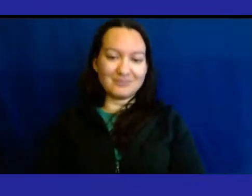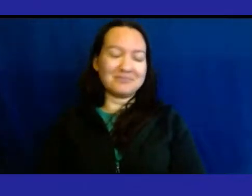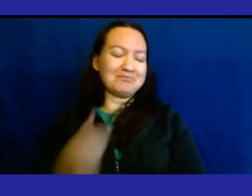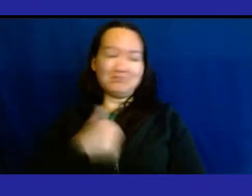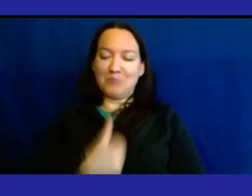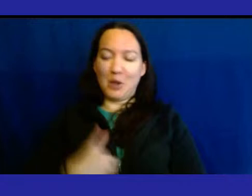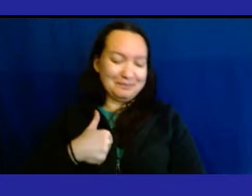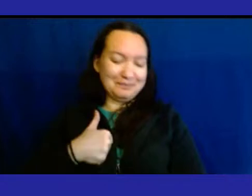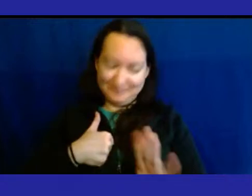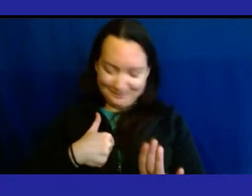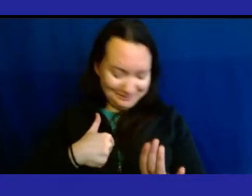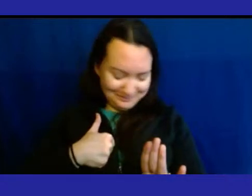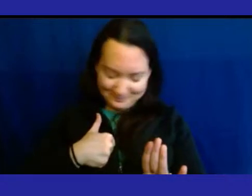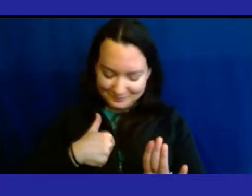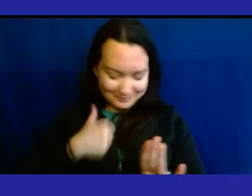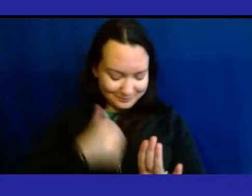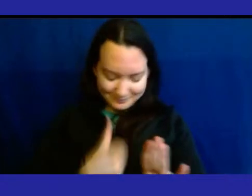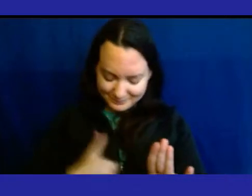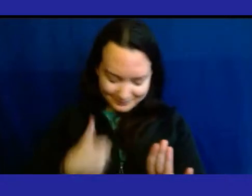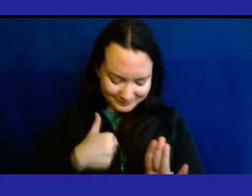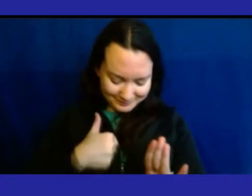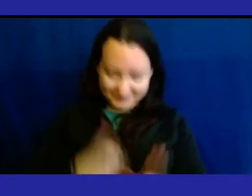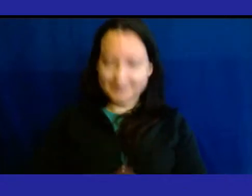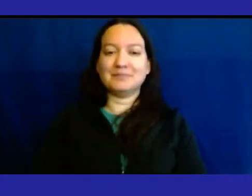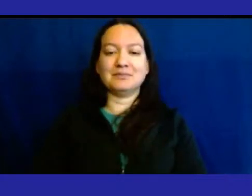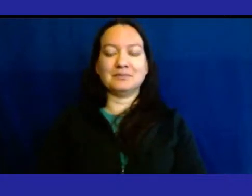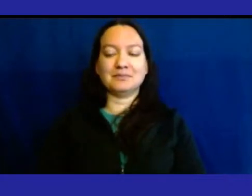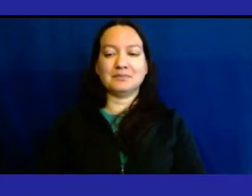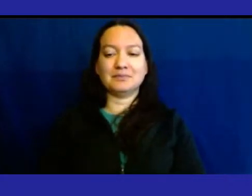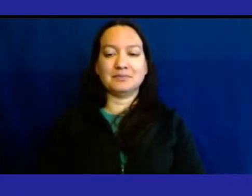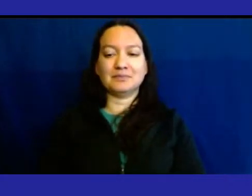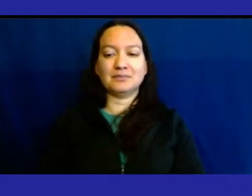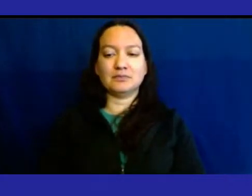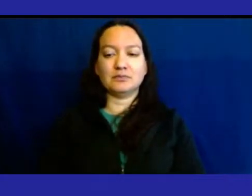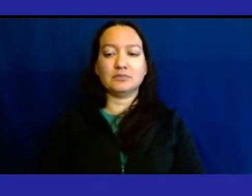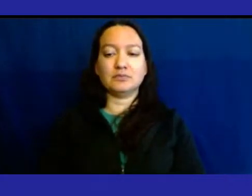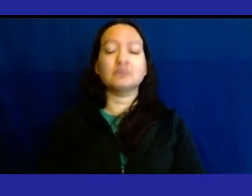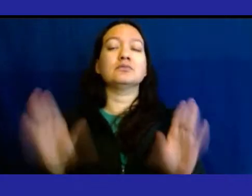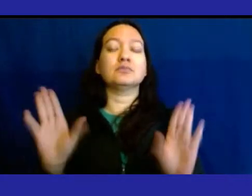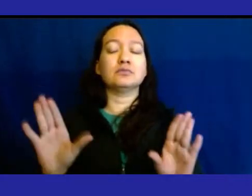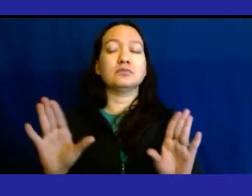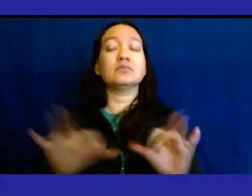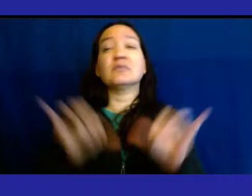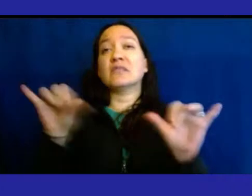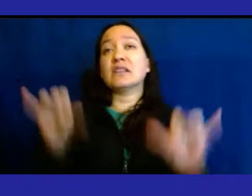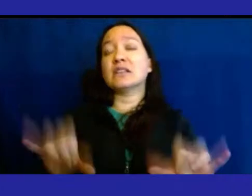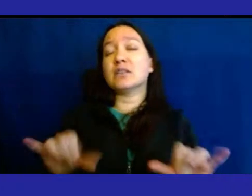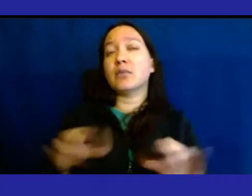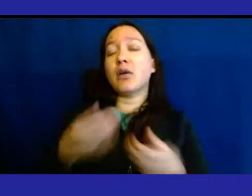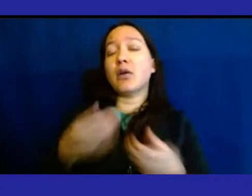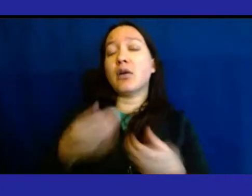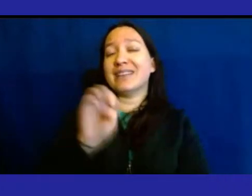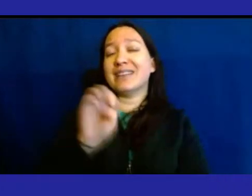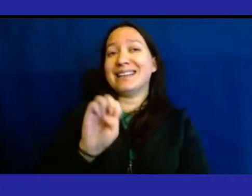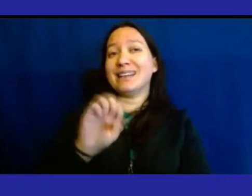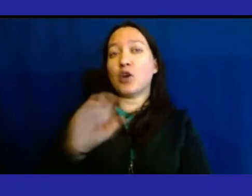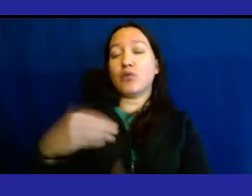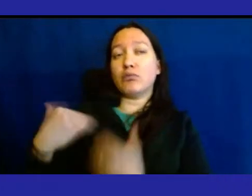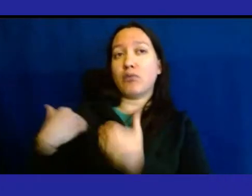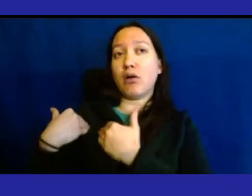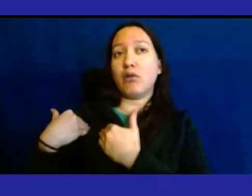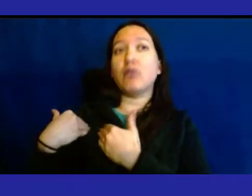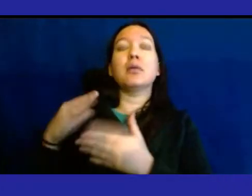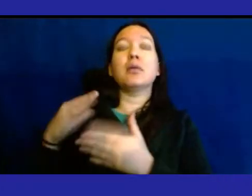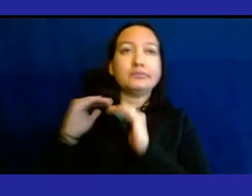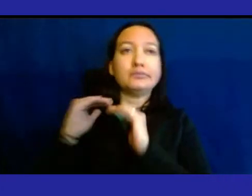ahead. Please go. All right. So the Systems Office of EEO is responsible for for